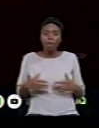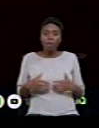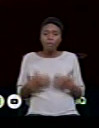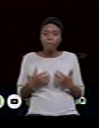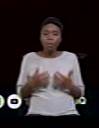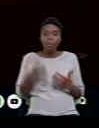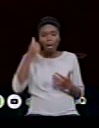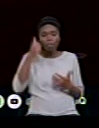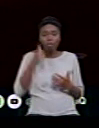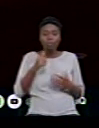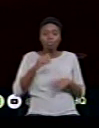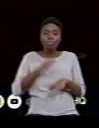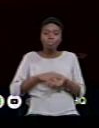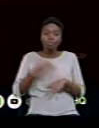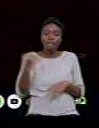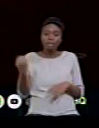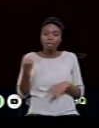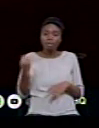29th July